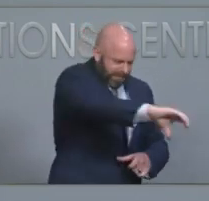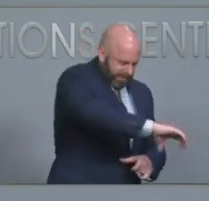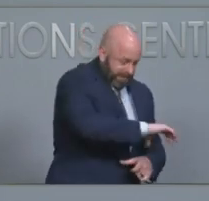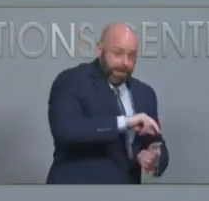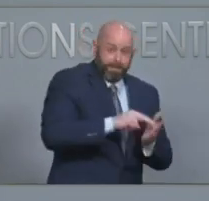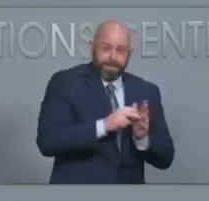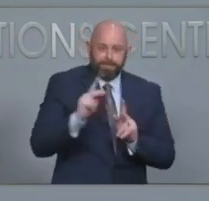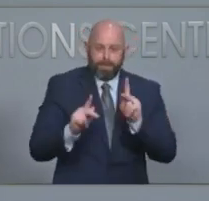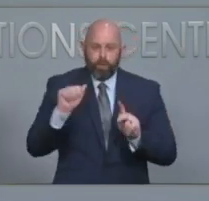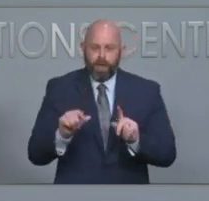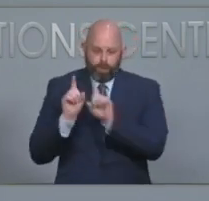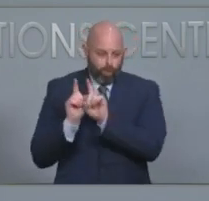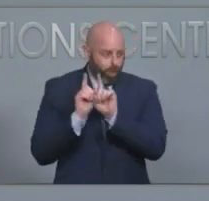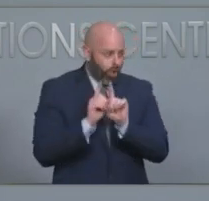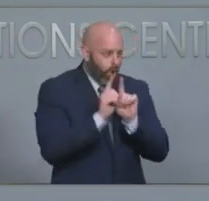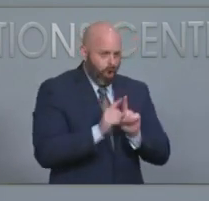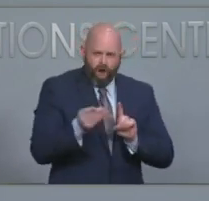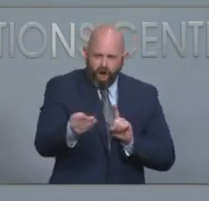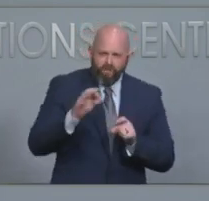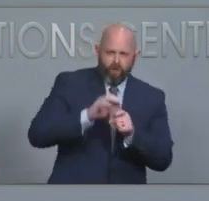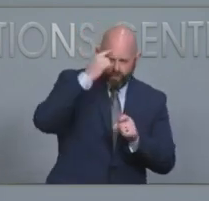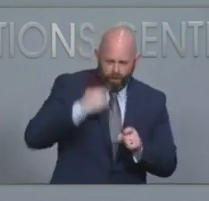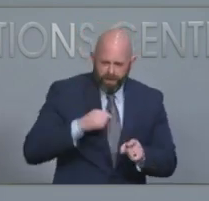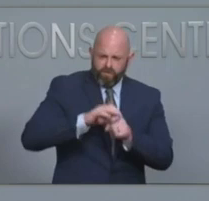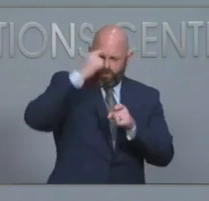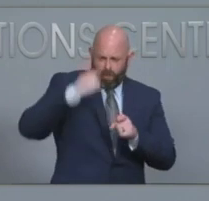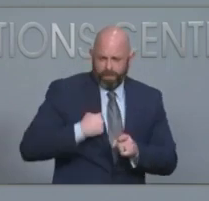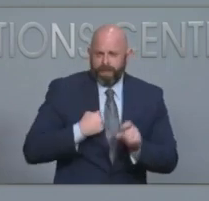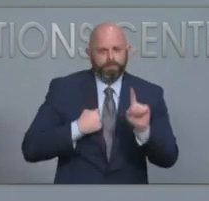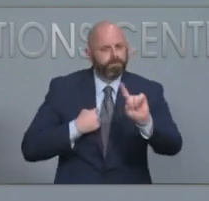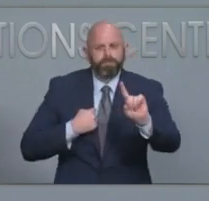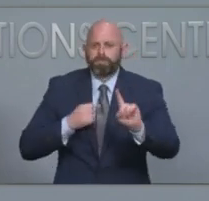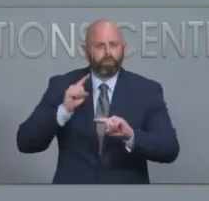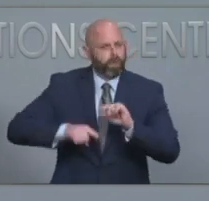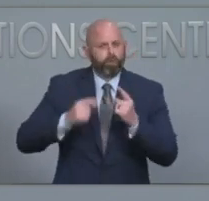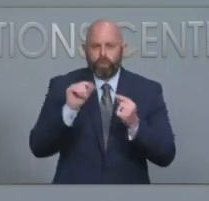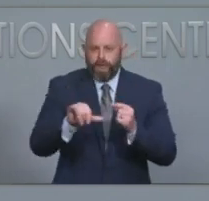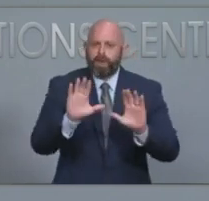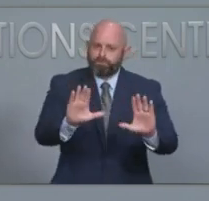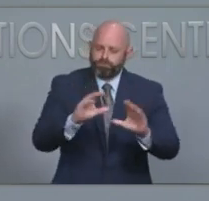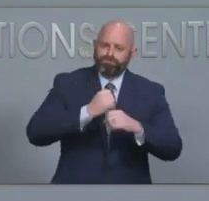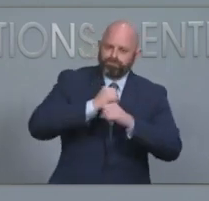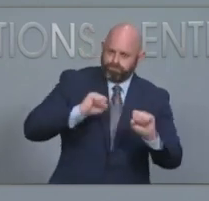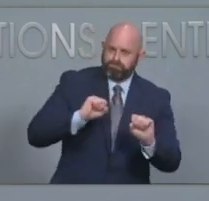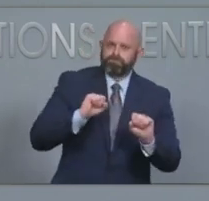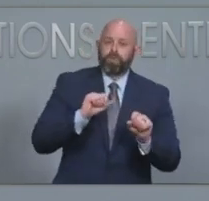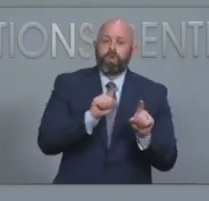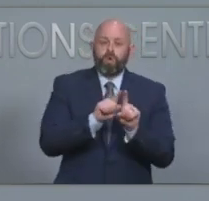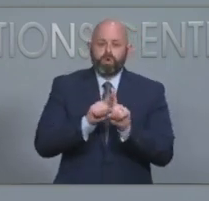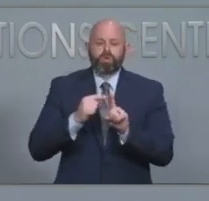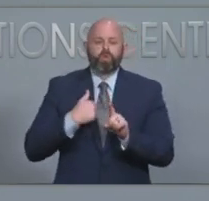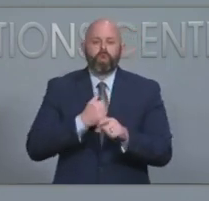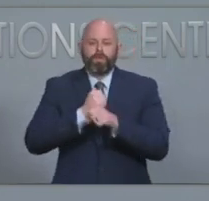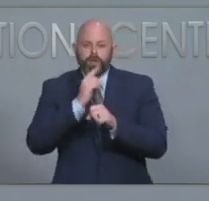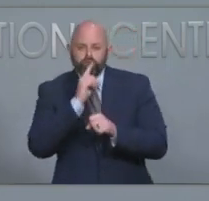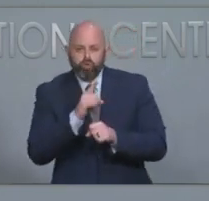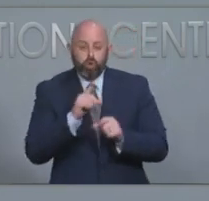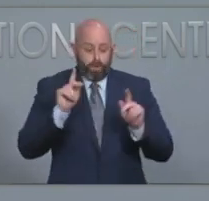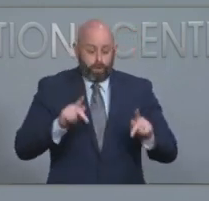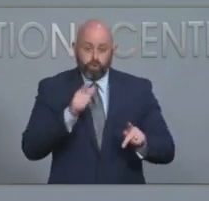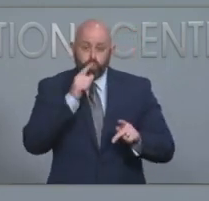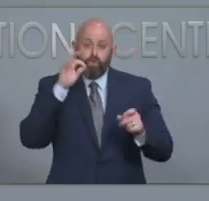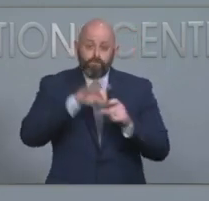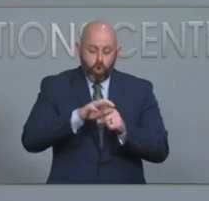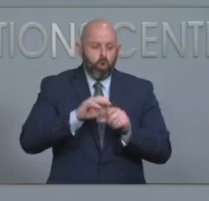allowed in a buffer zone in North Carolina. And then we provide guidance on how we ensure that a voter is able to